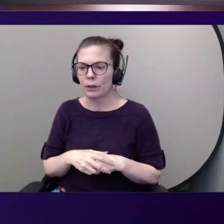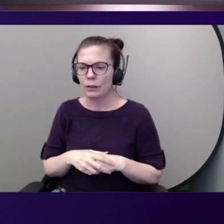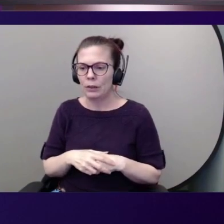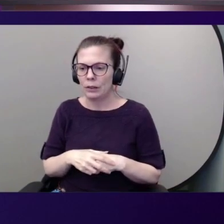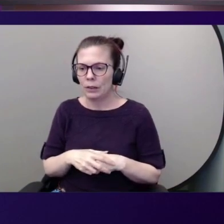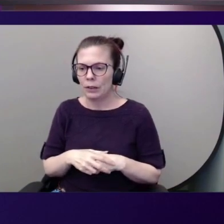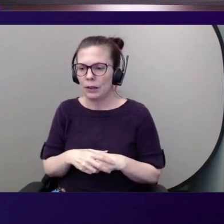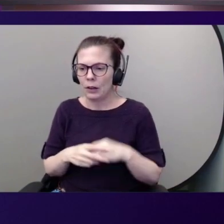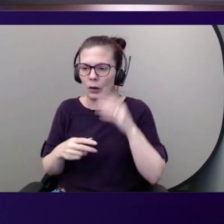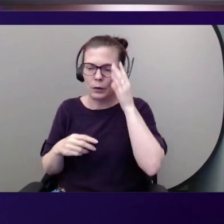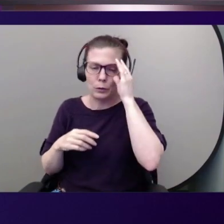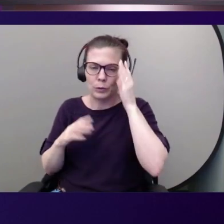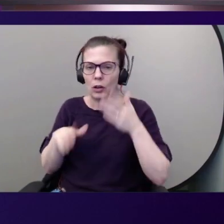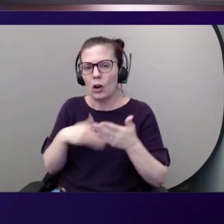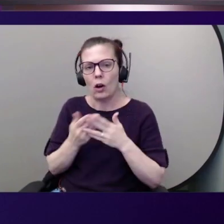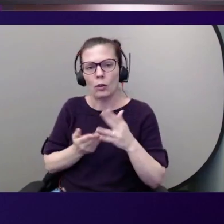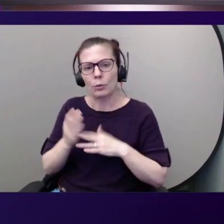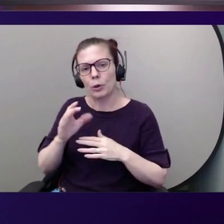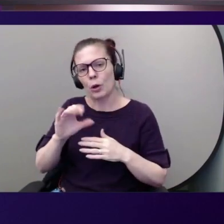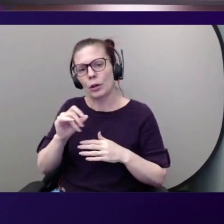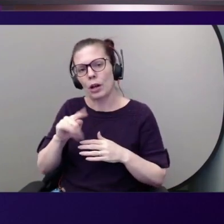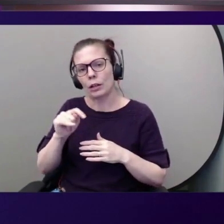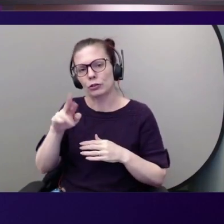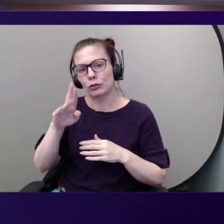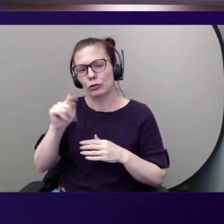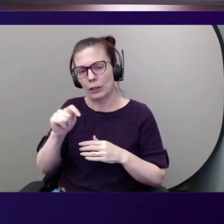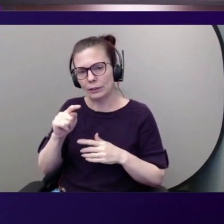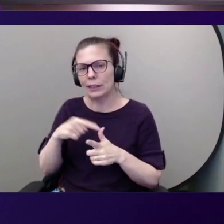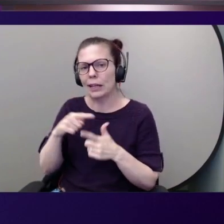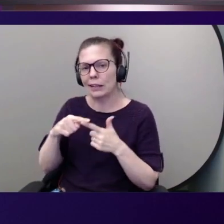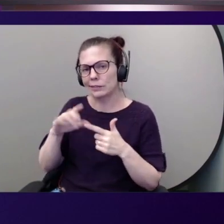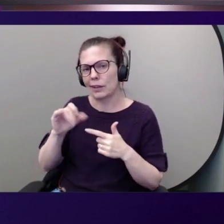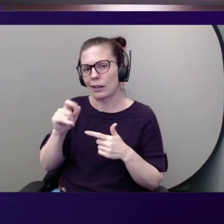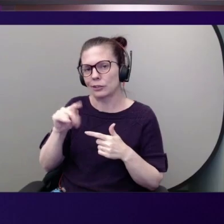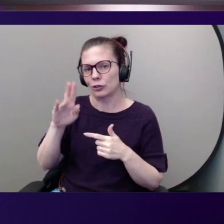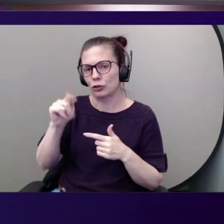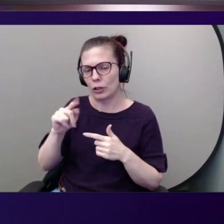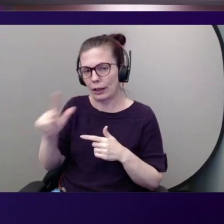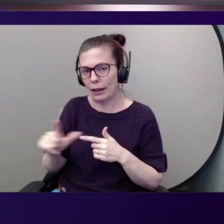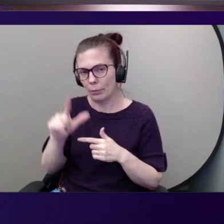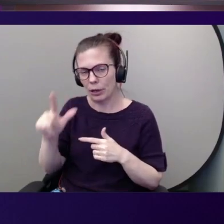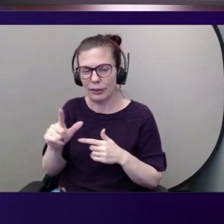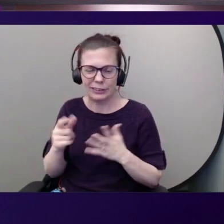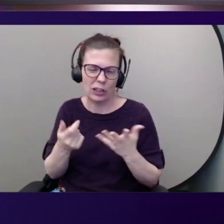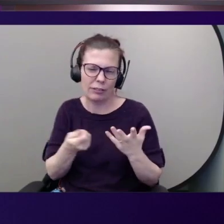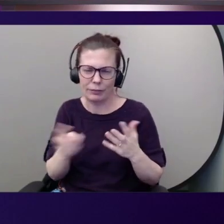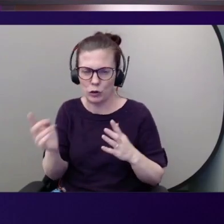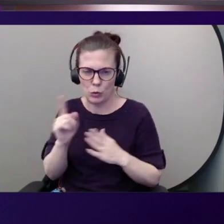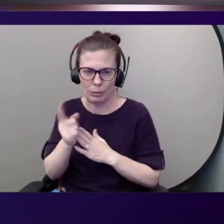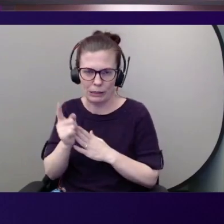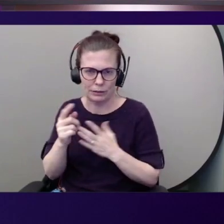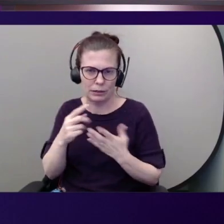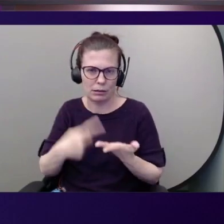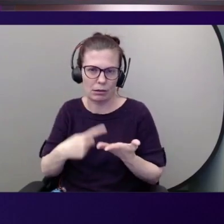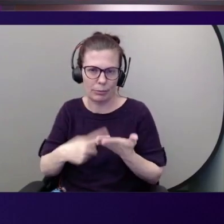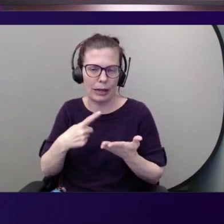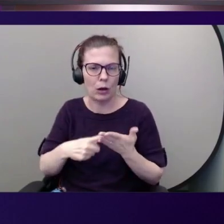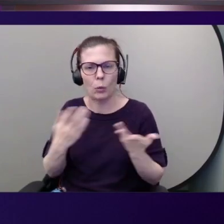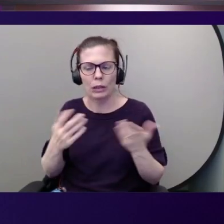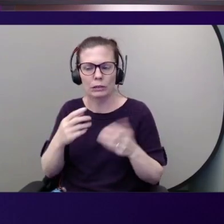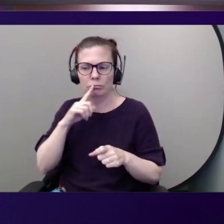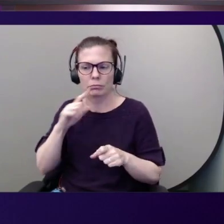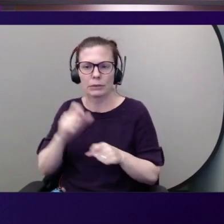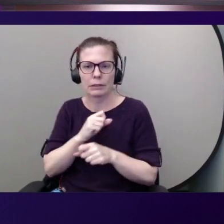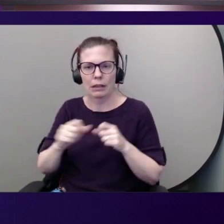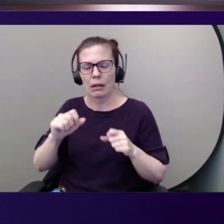we do this all through constructs and construct libraries. And let me take a few minutes to talk about what exactly constructs are. There's